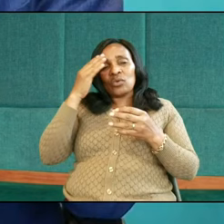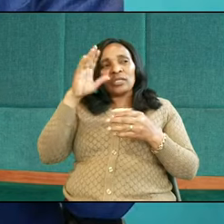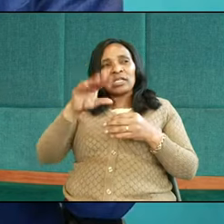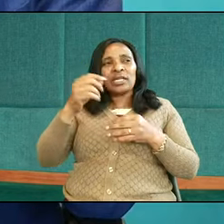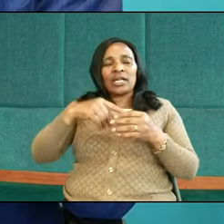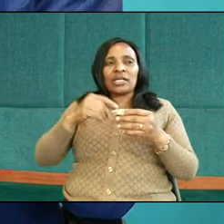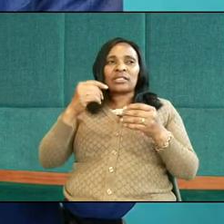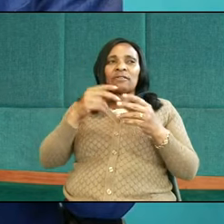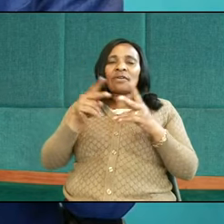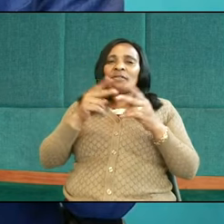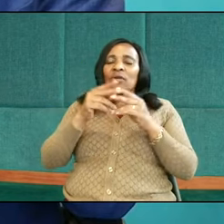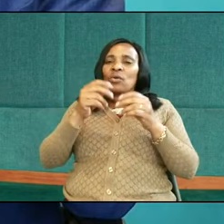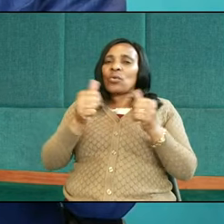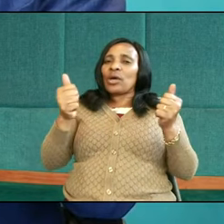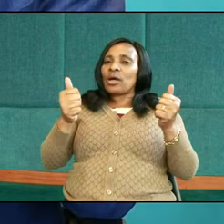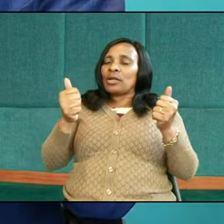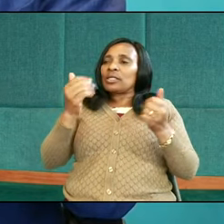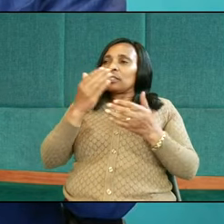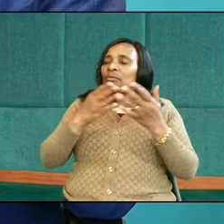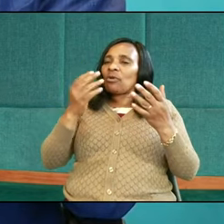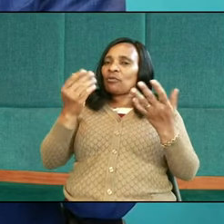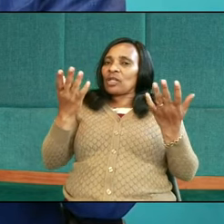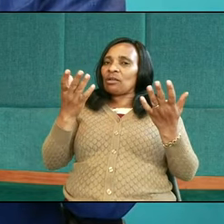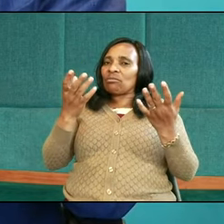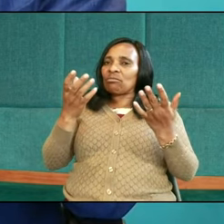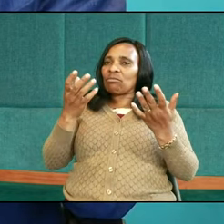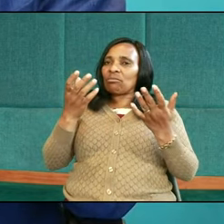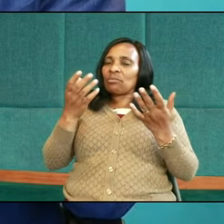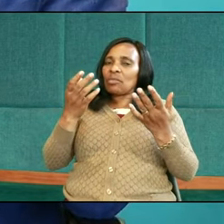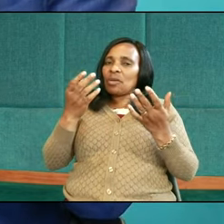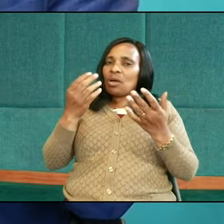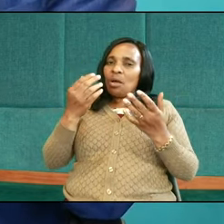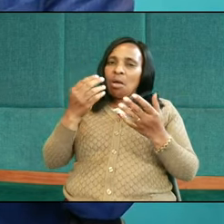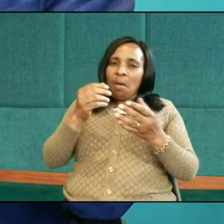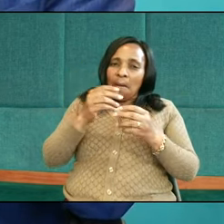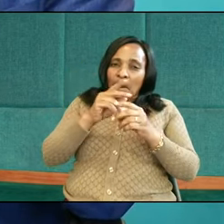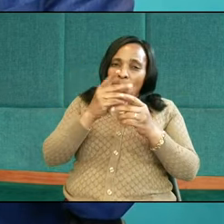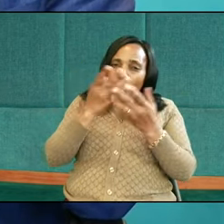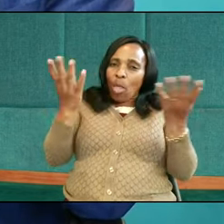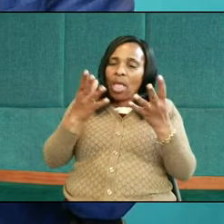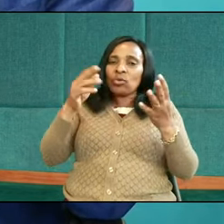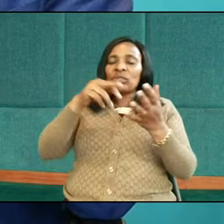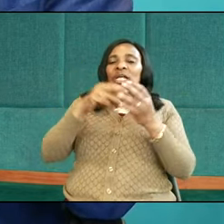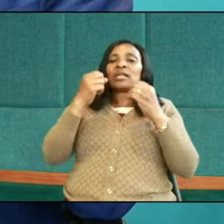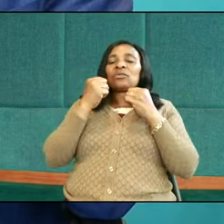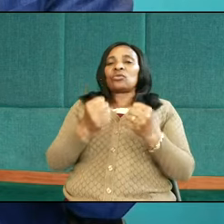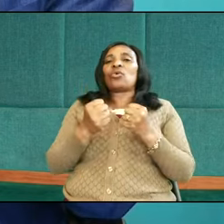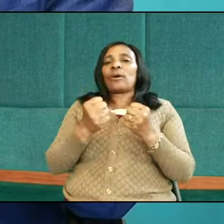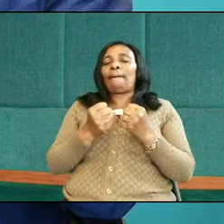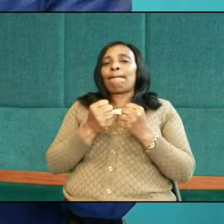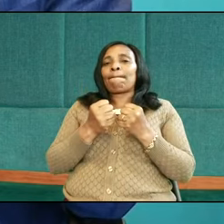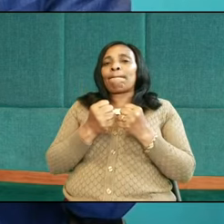well through some of the instances where, you know, we are called to have a stand firm,